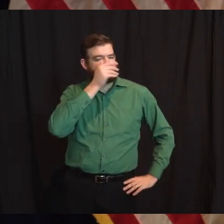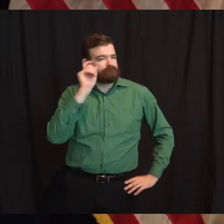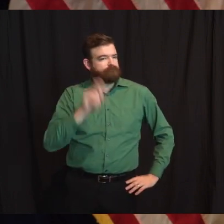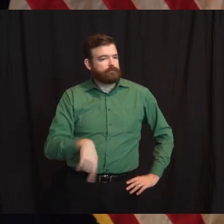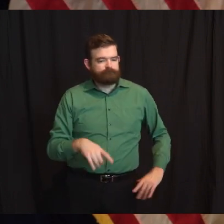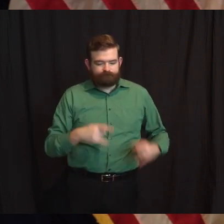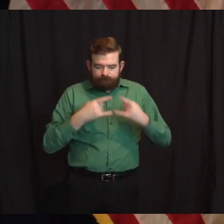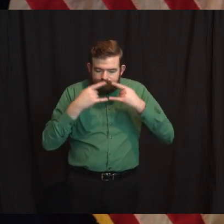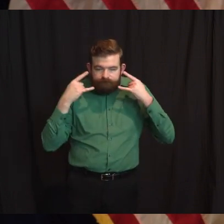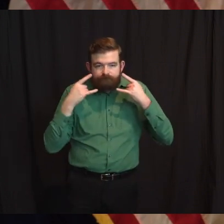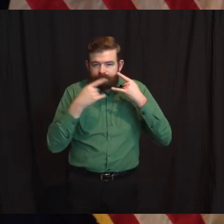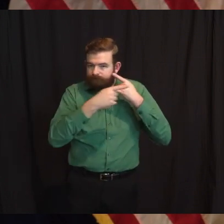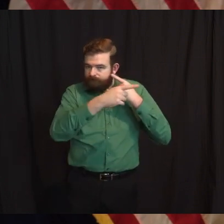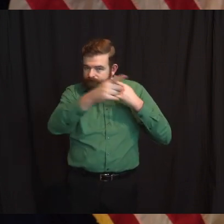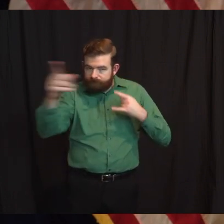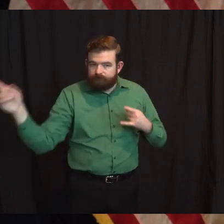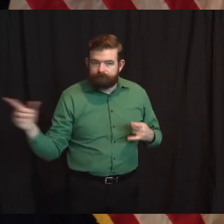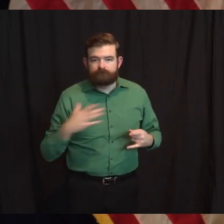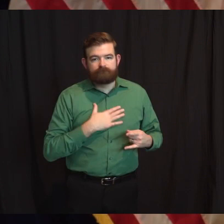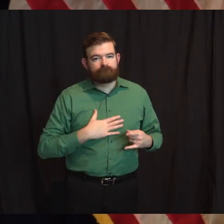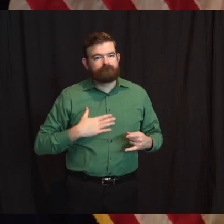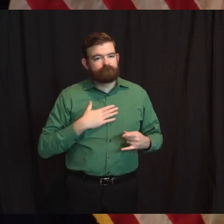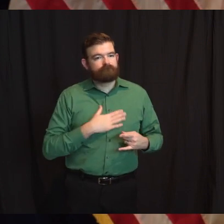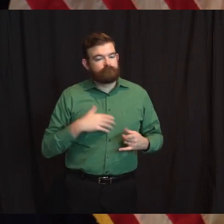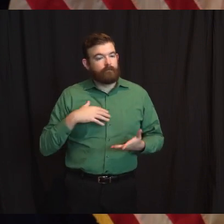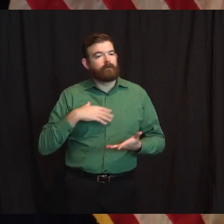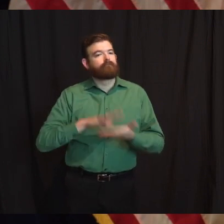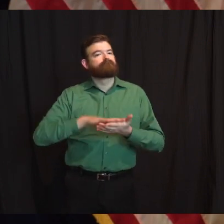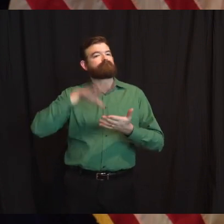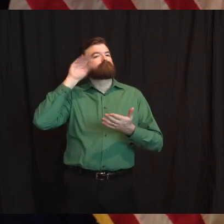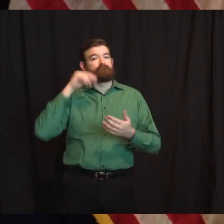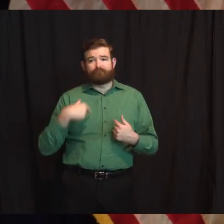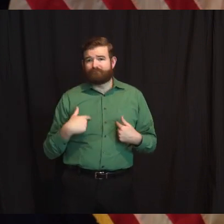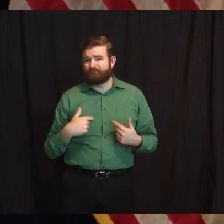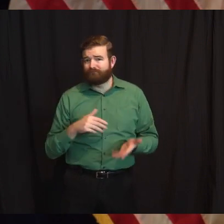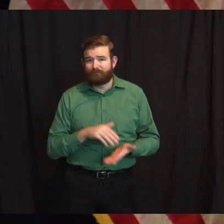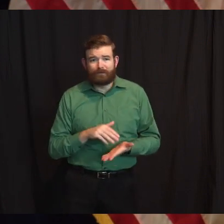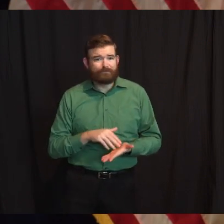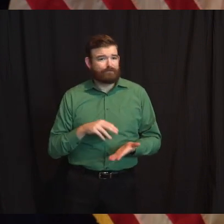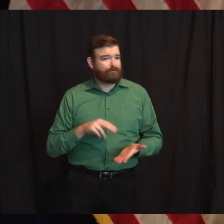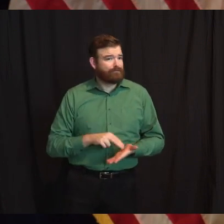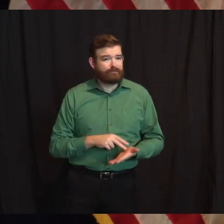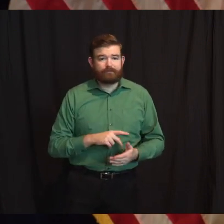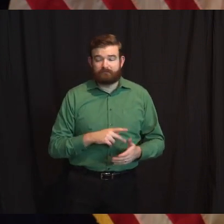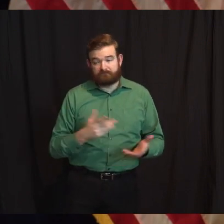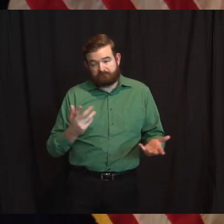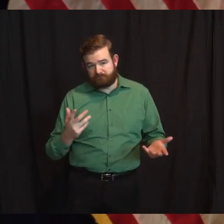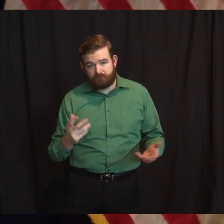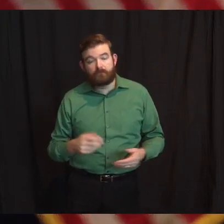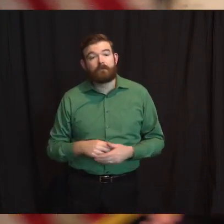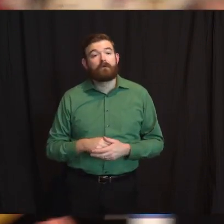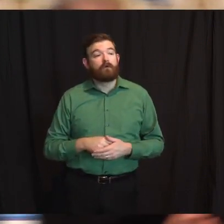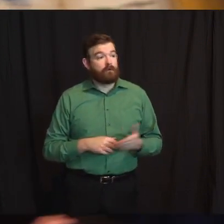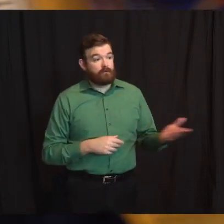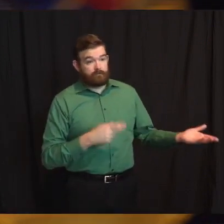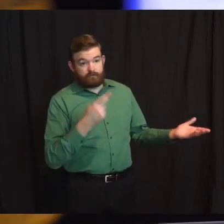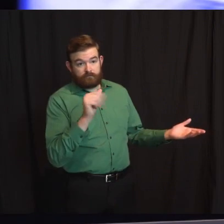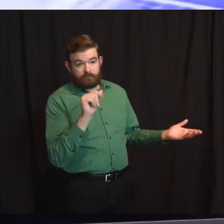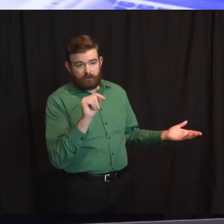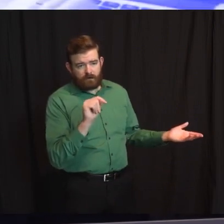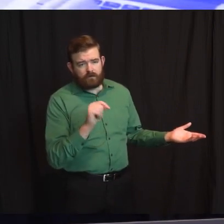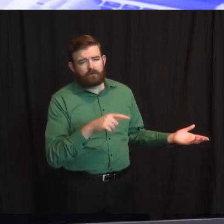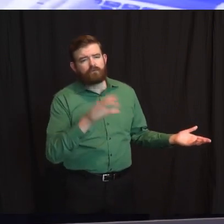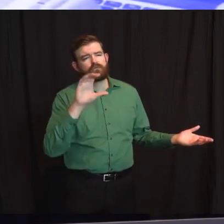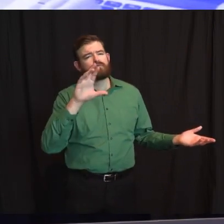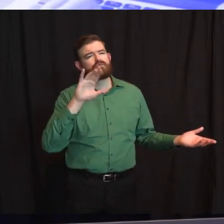collectively we've all learned. I say this as a layperson over the past 2 or 3 months. Pat, year-over-year crime? Since